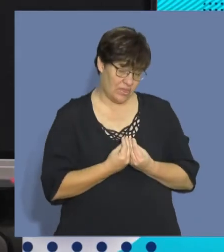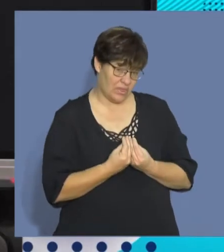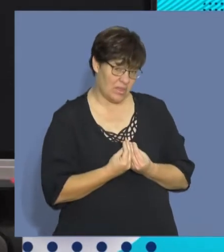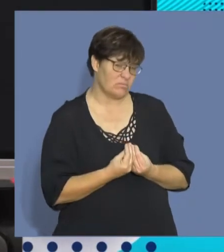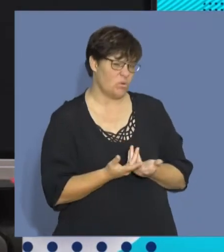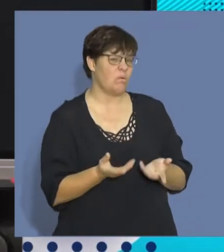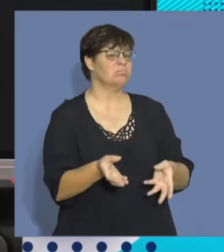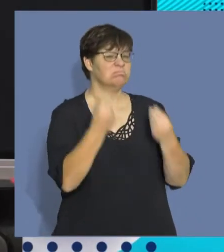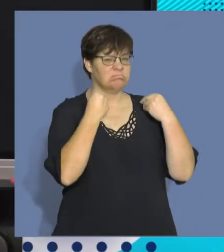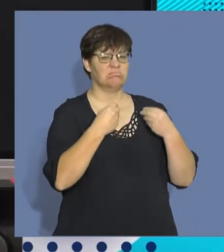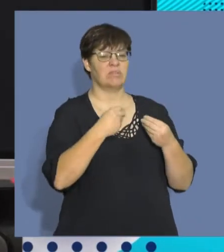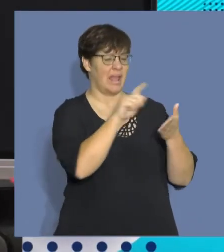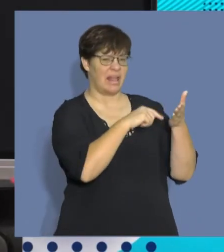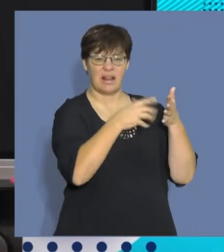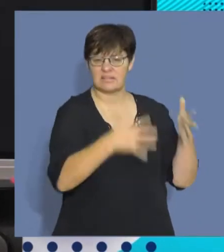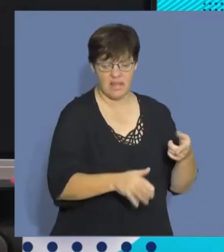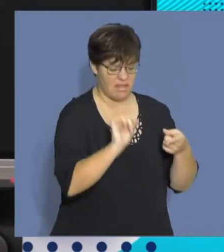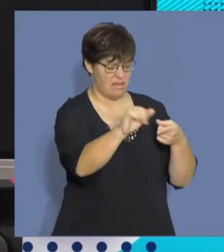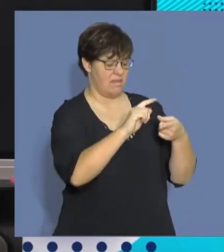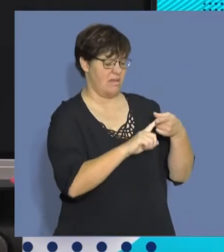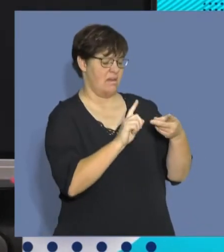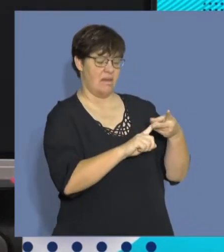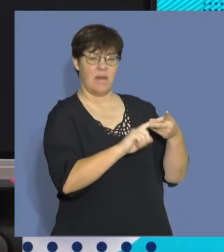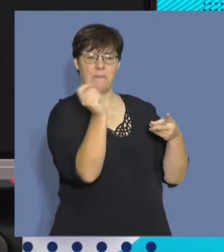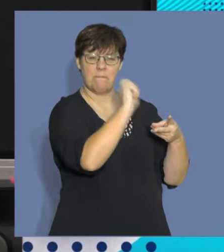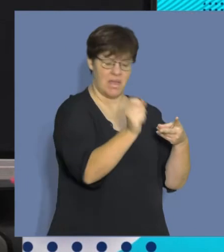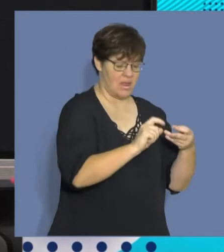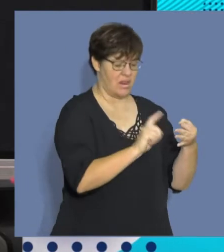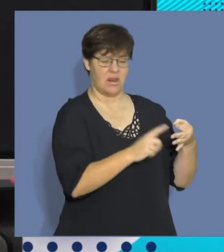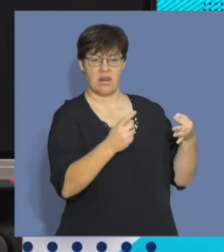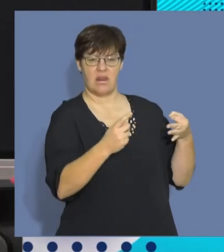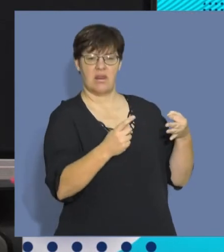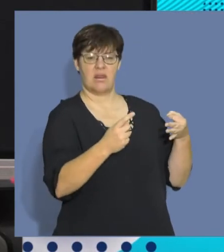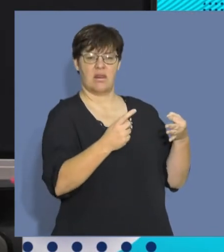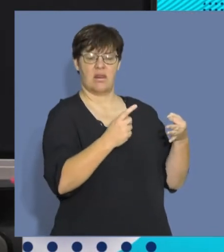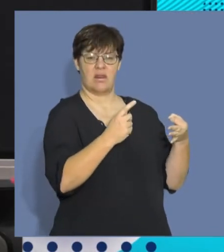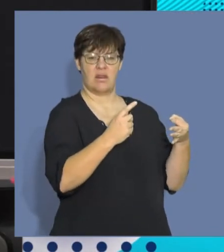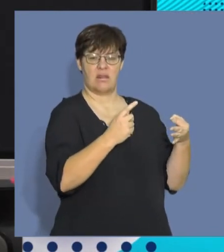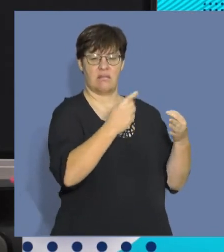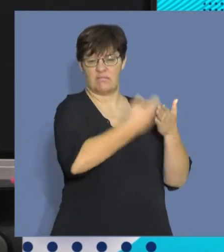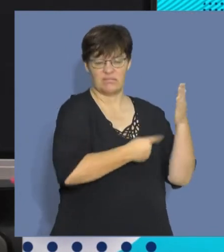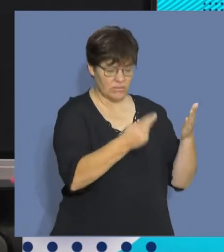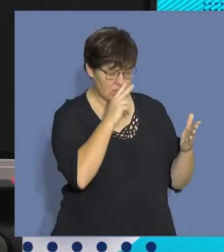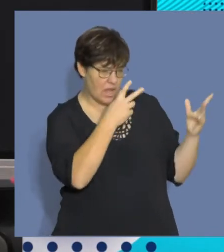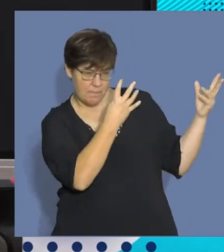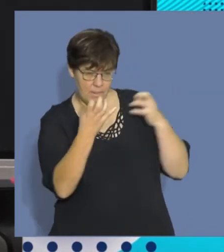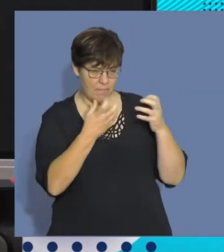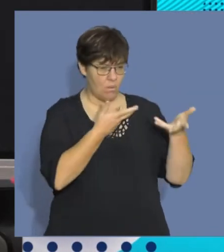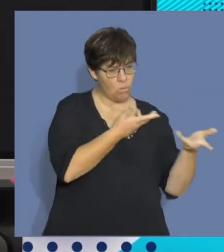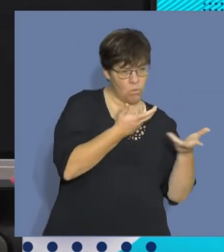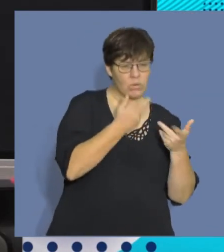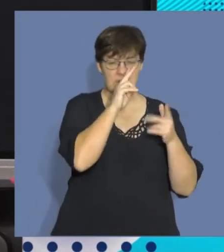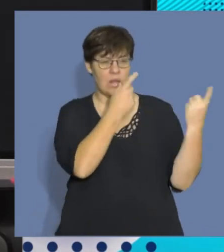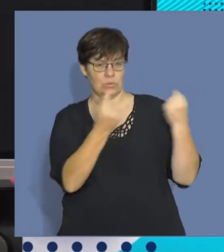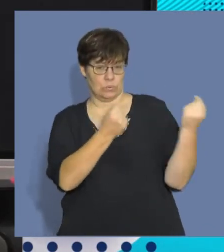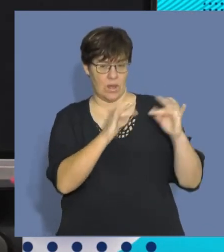So maybe take out your calculator and do it on your calculator when I do it on the calculator, and then we can see how this plays